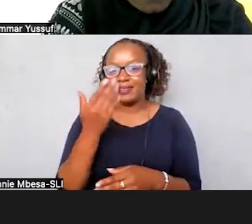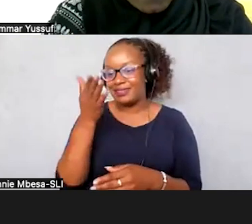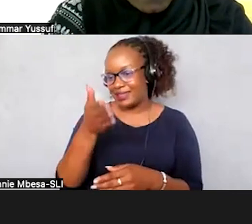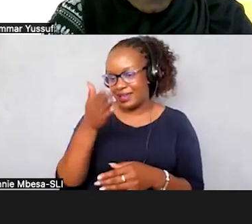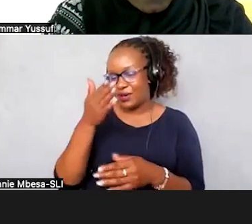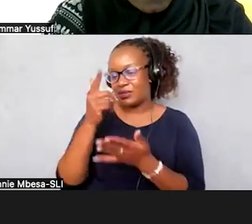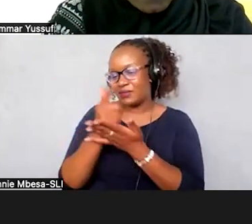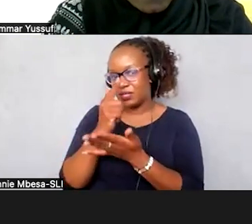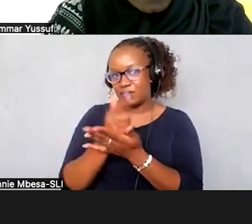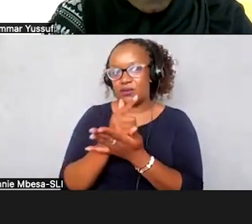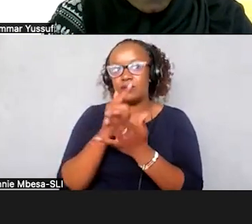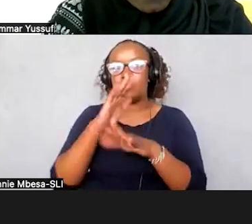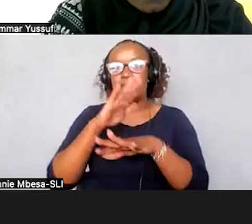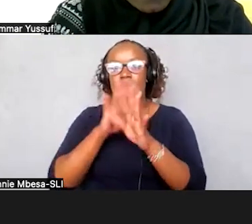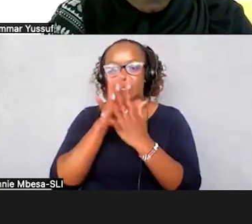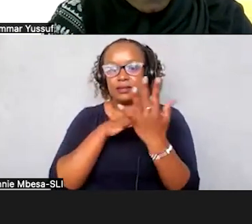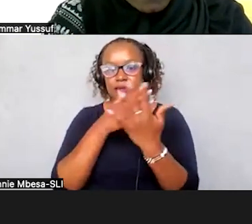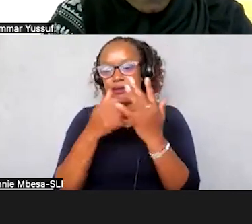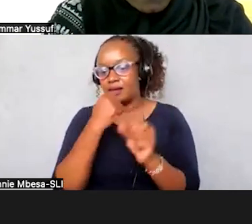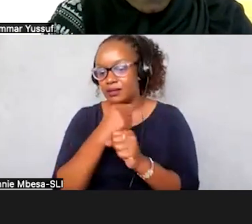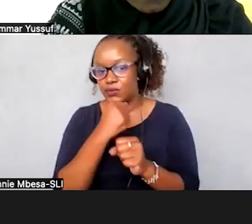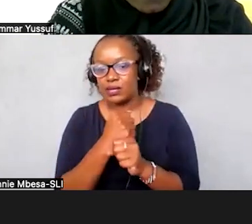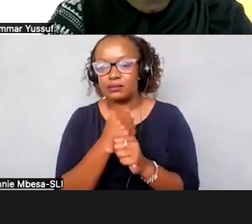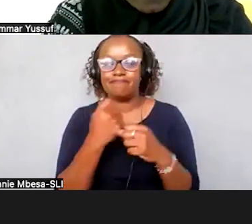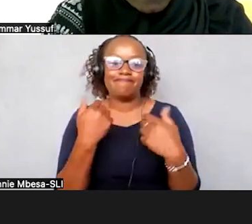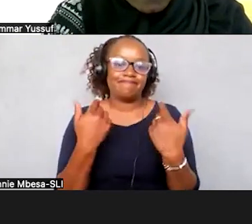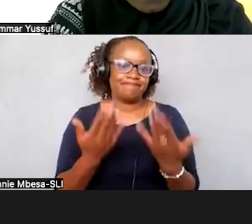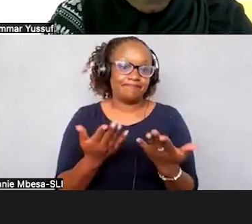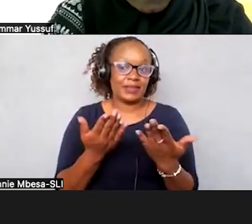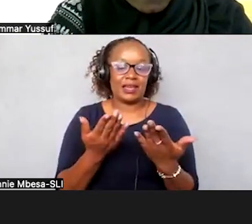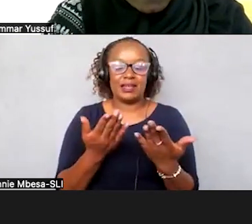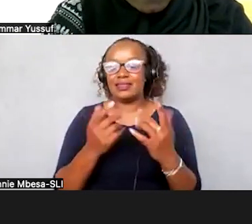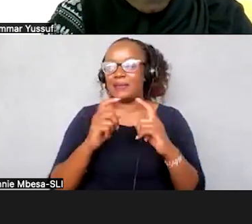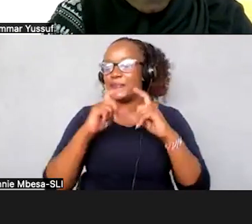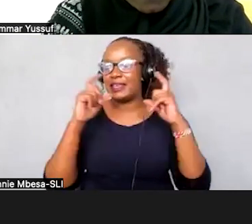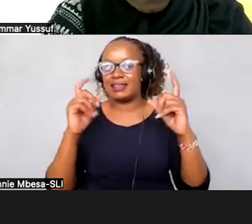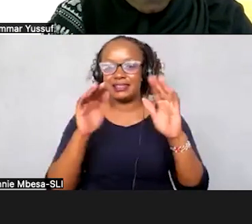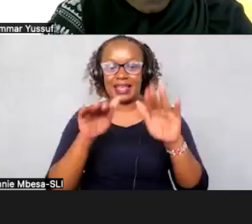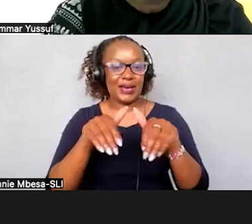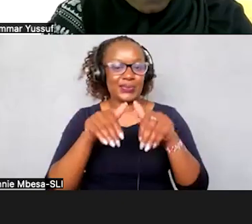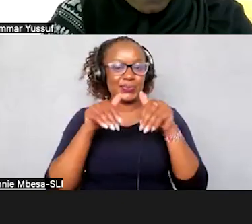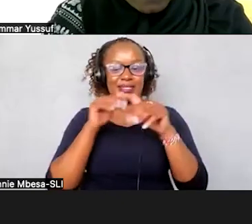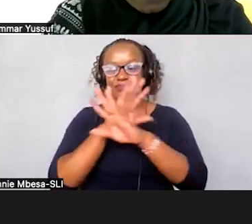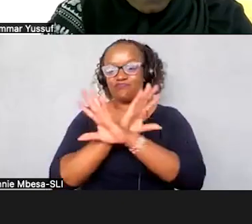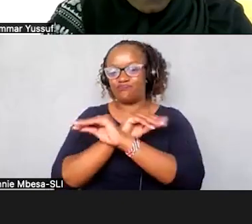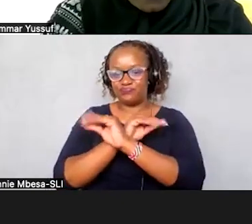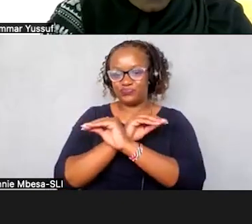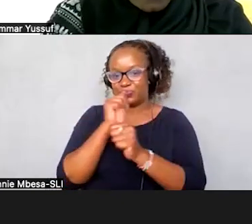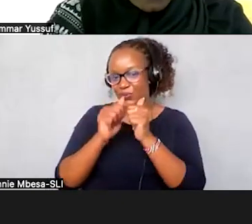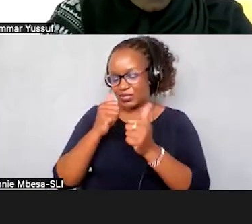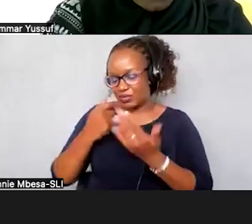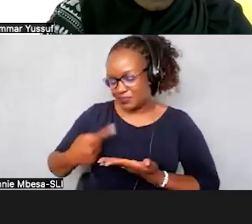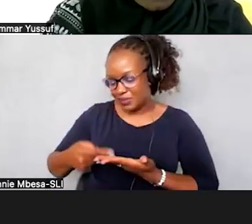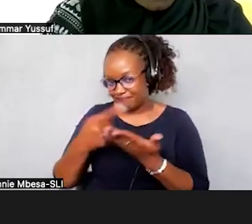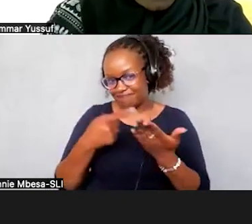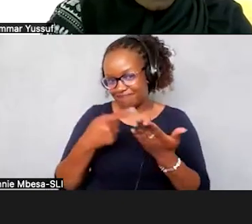the network, on the long-awaited webinar. We've been talking about it, we've sung about it,